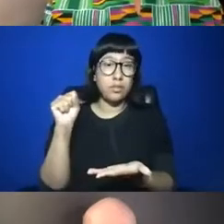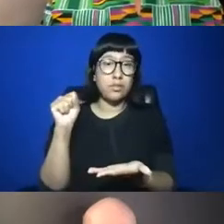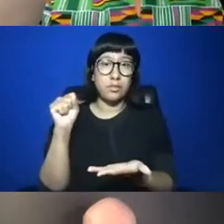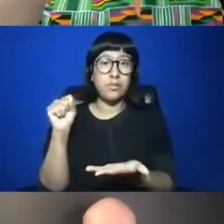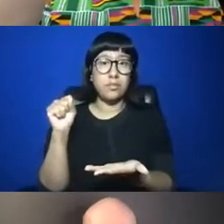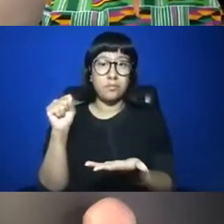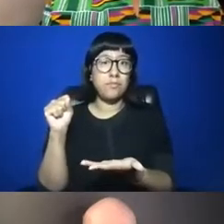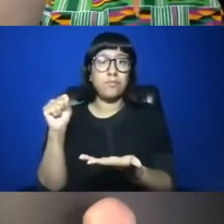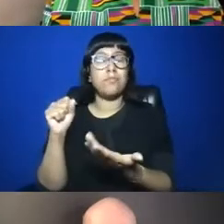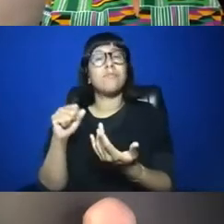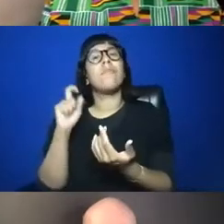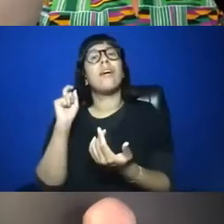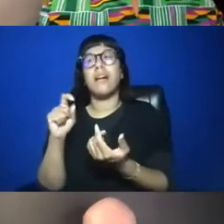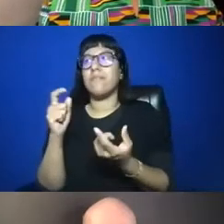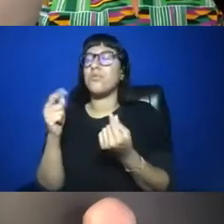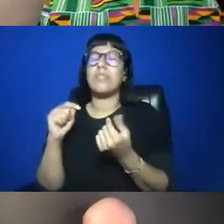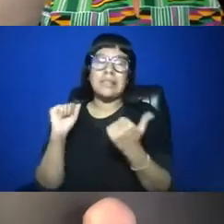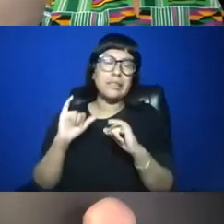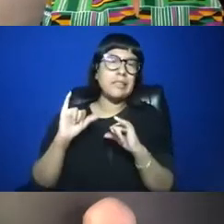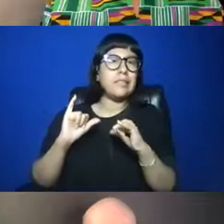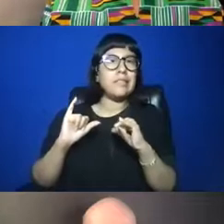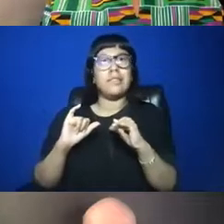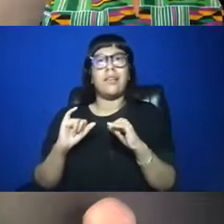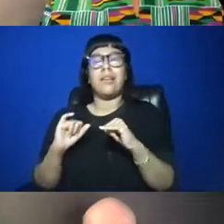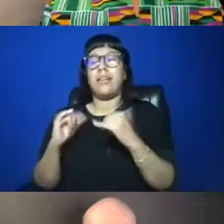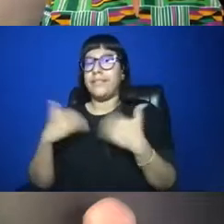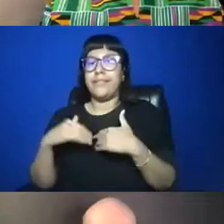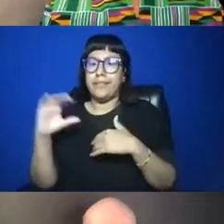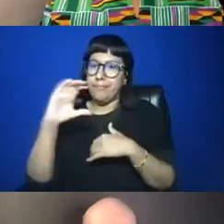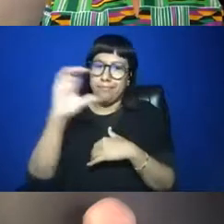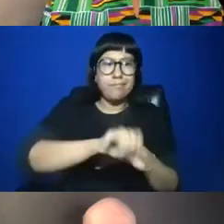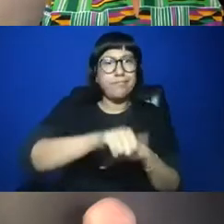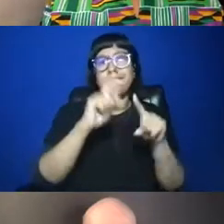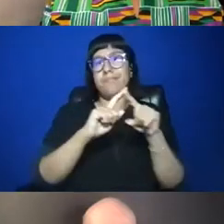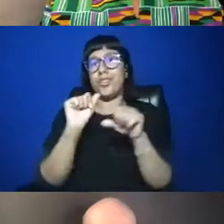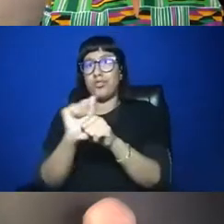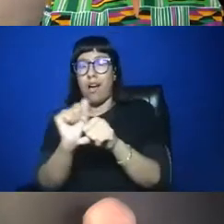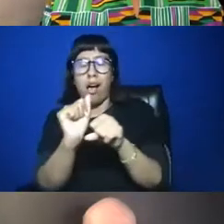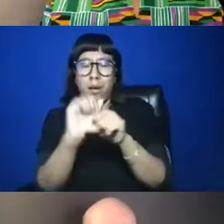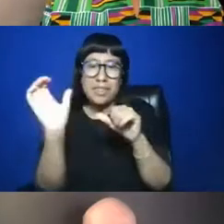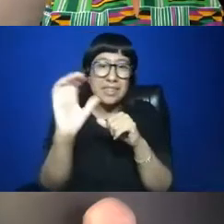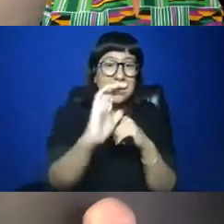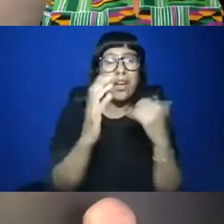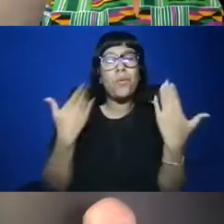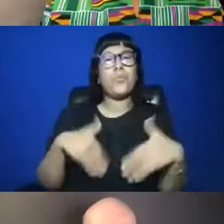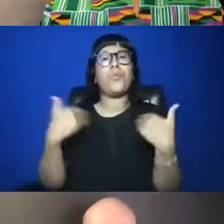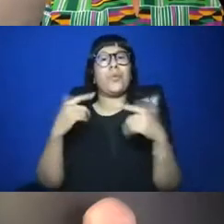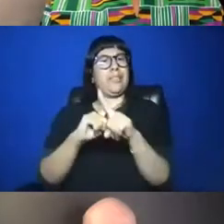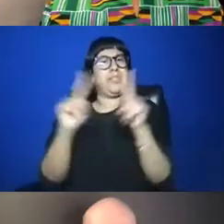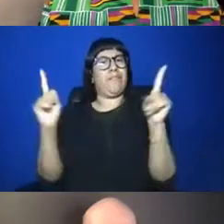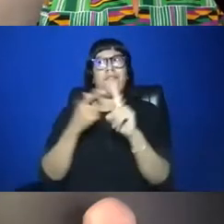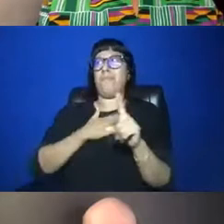I have to find another job. It's very completely different of my culture,